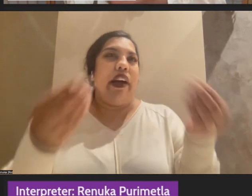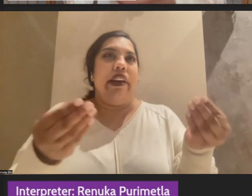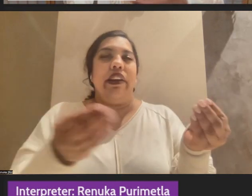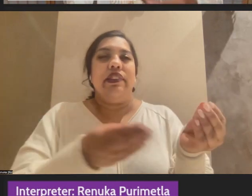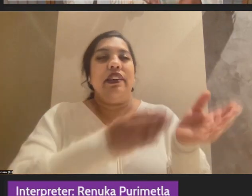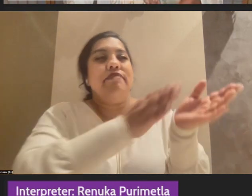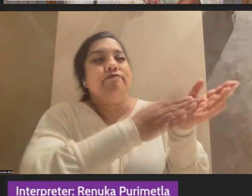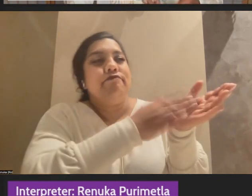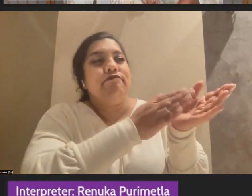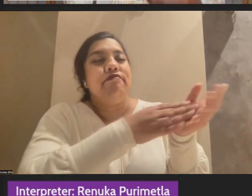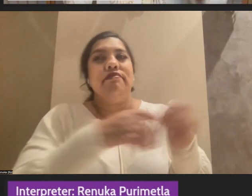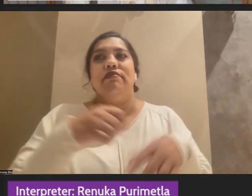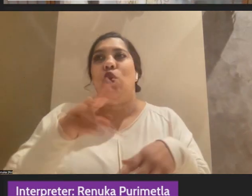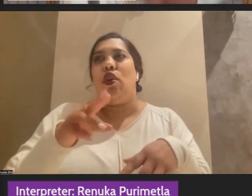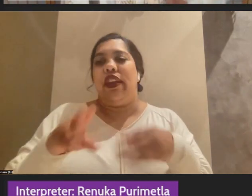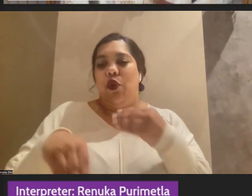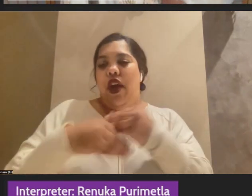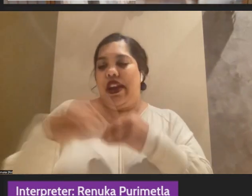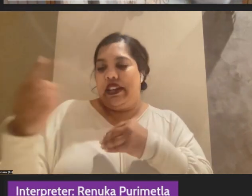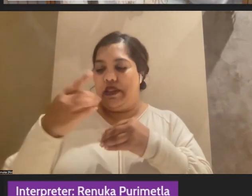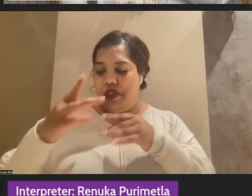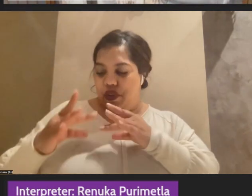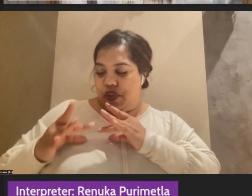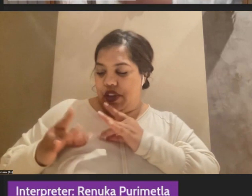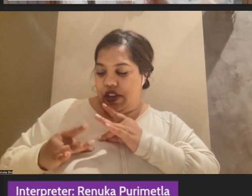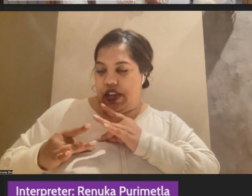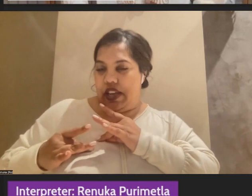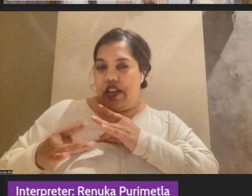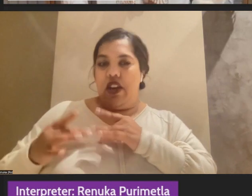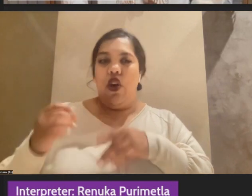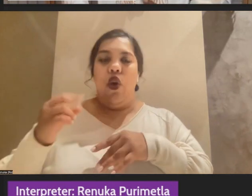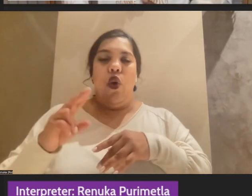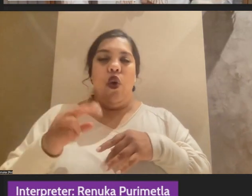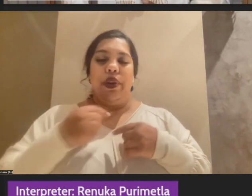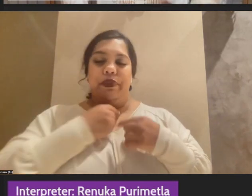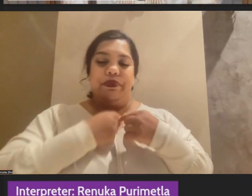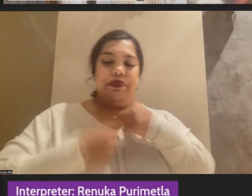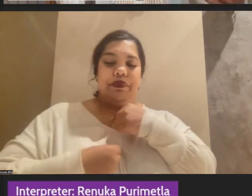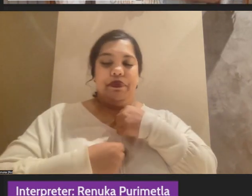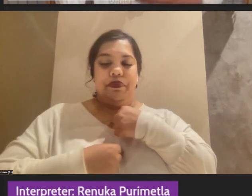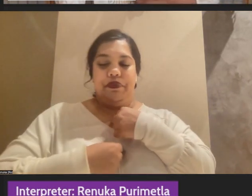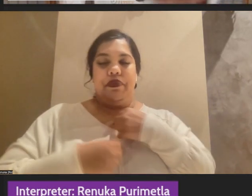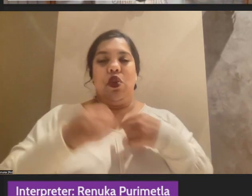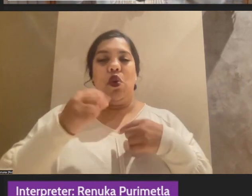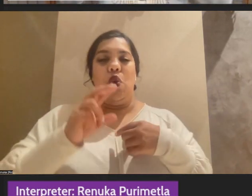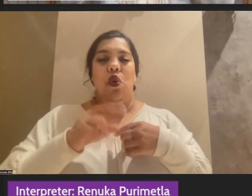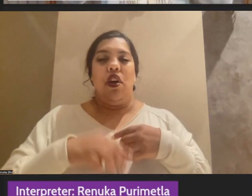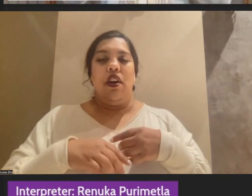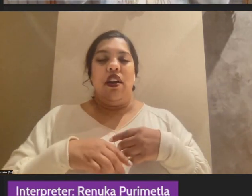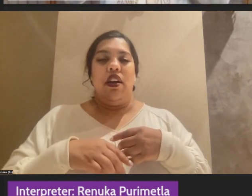to a garment. You put on a dress, you put on a suit and tie, and then you complement